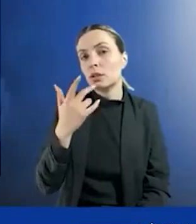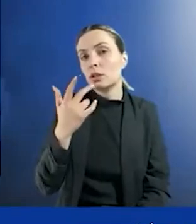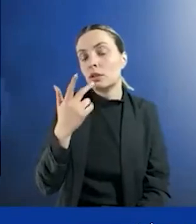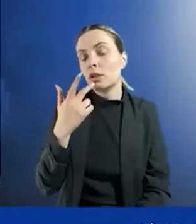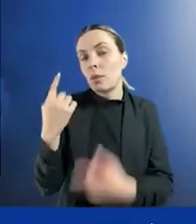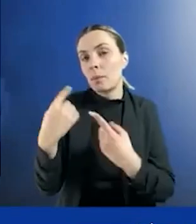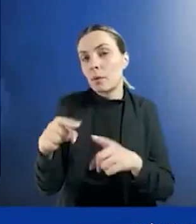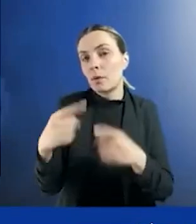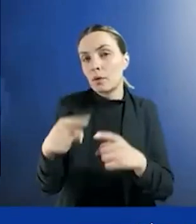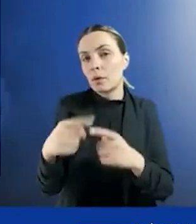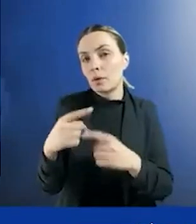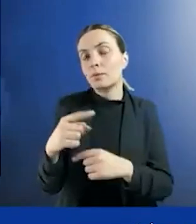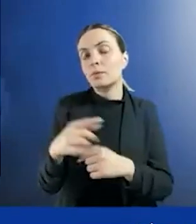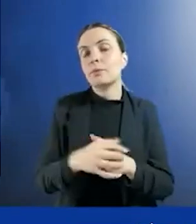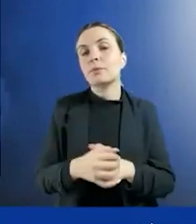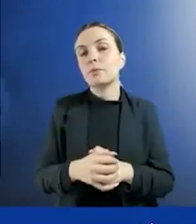Lau,